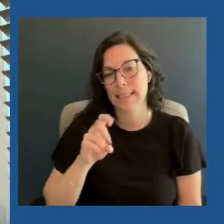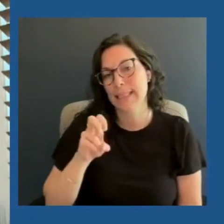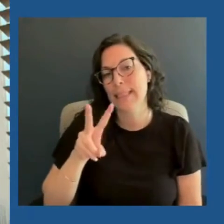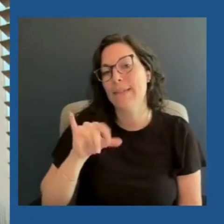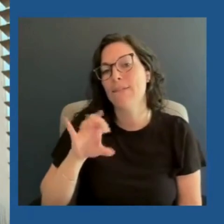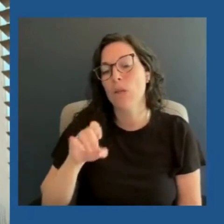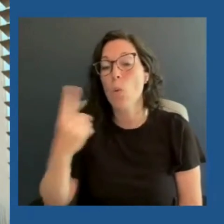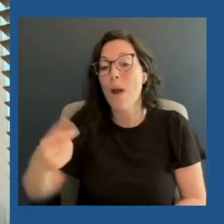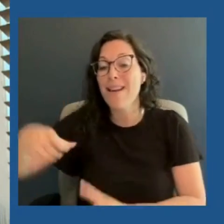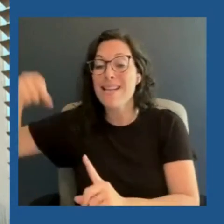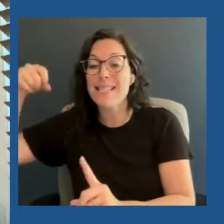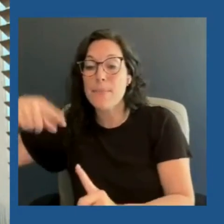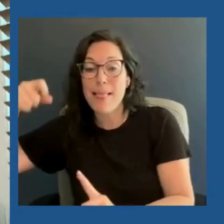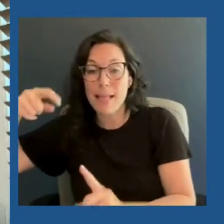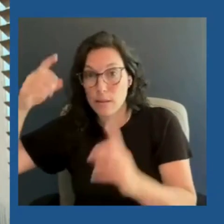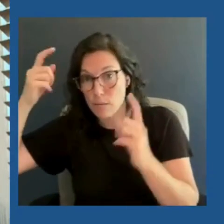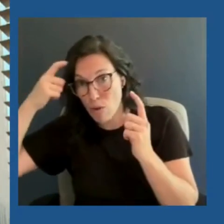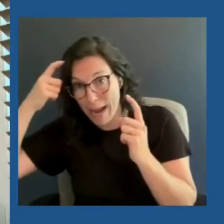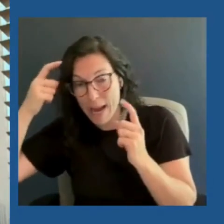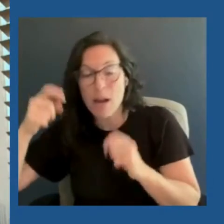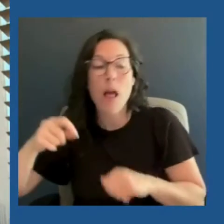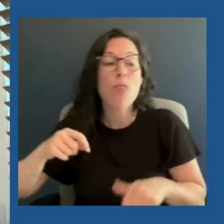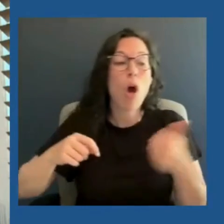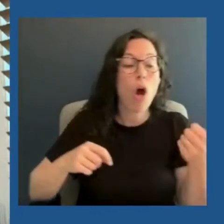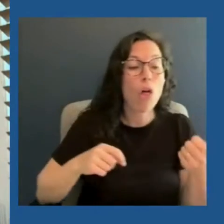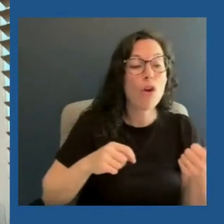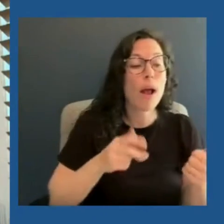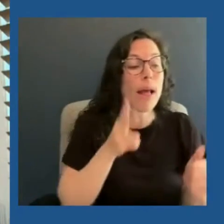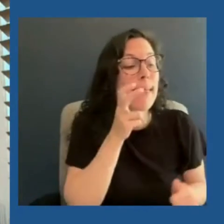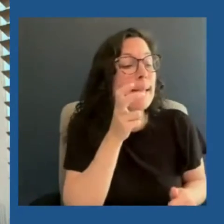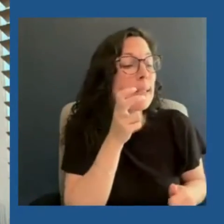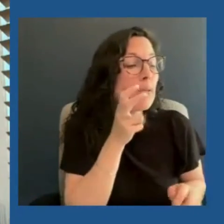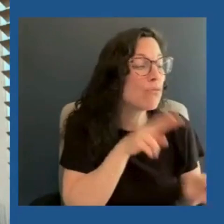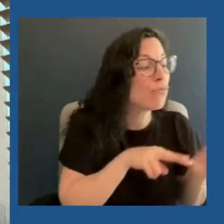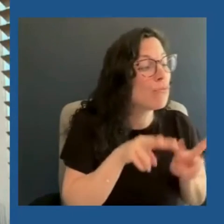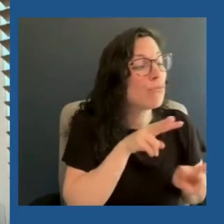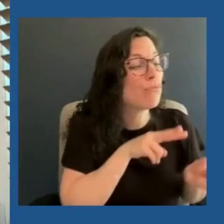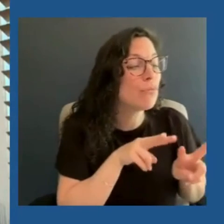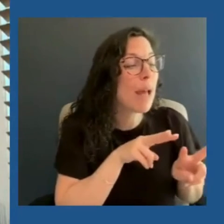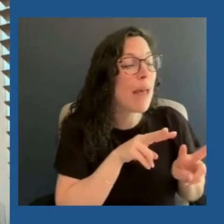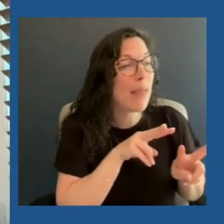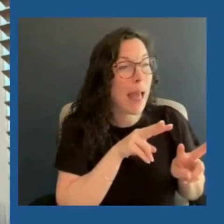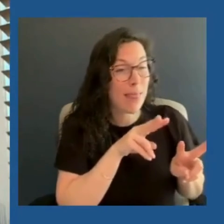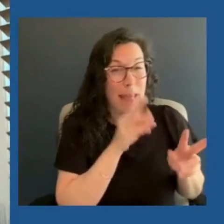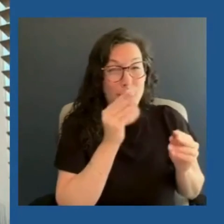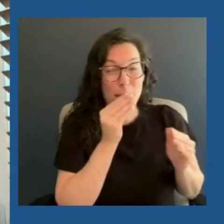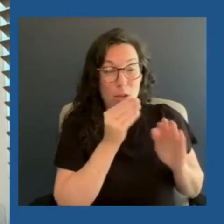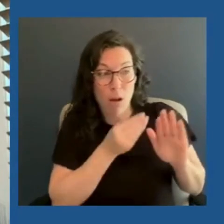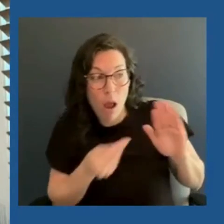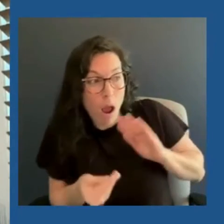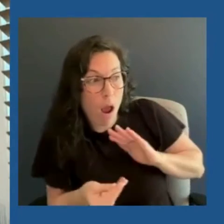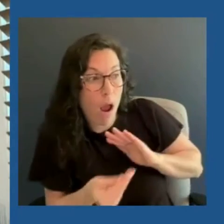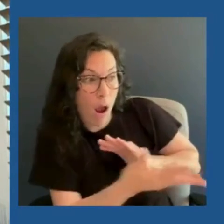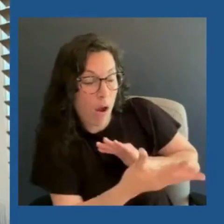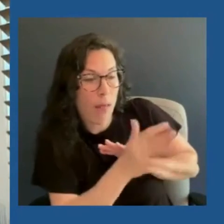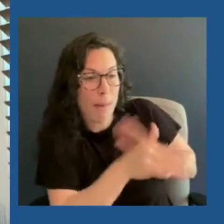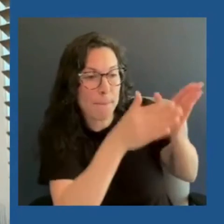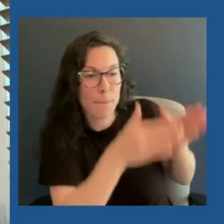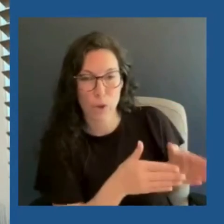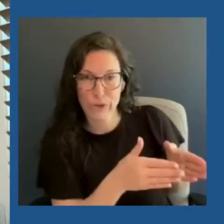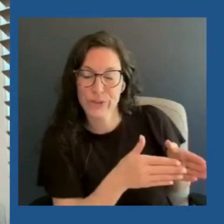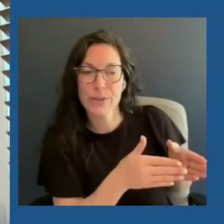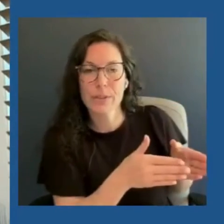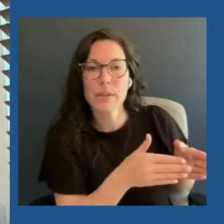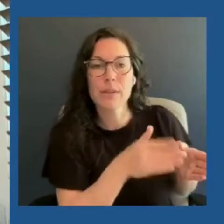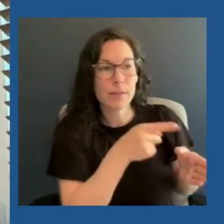the brain, the other device listens into brain activity and feeds that information back to the person so that they can use